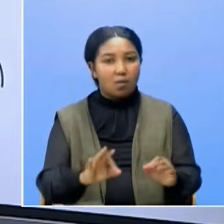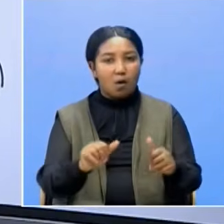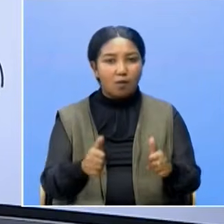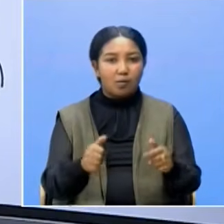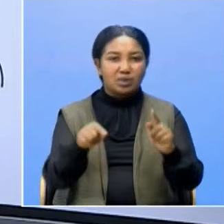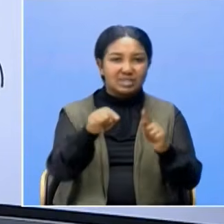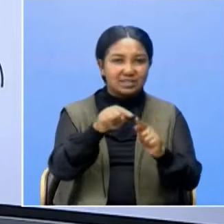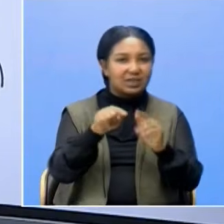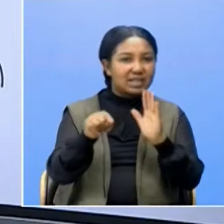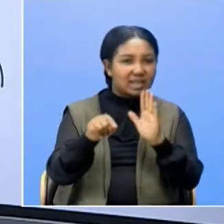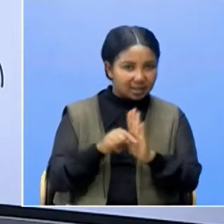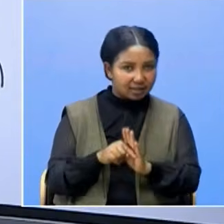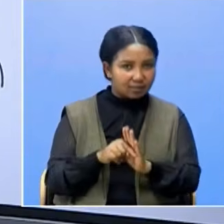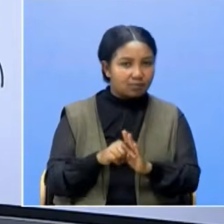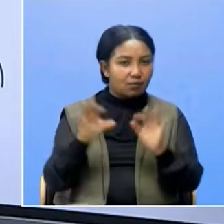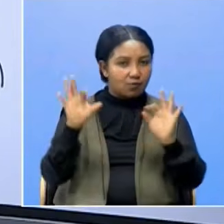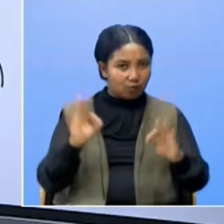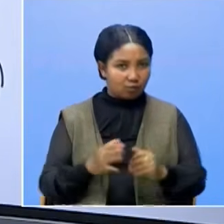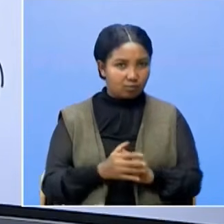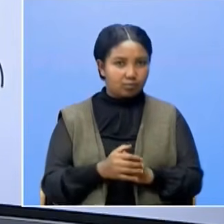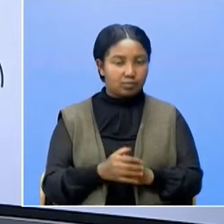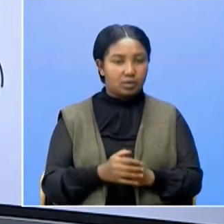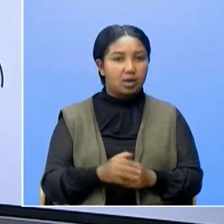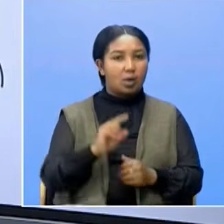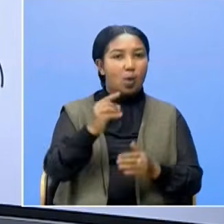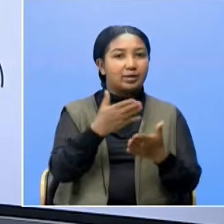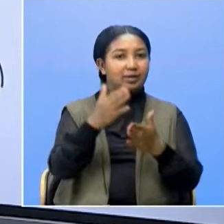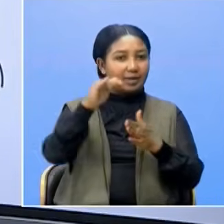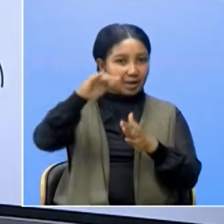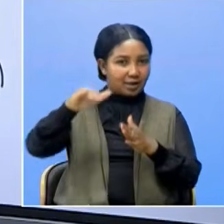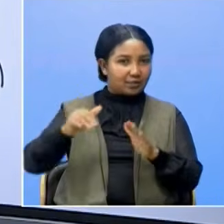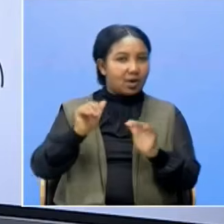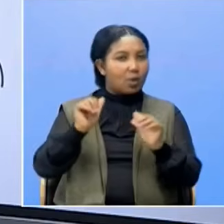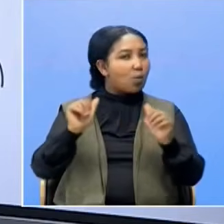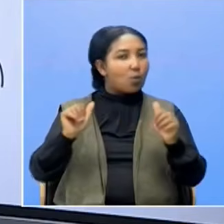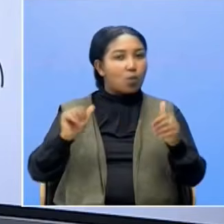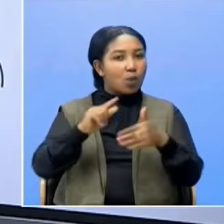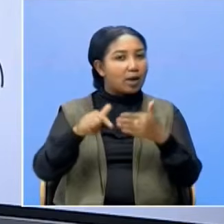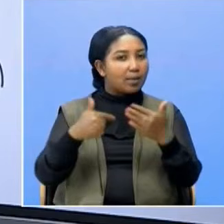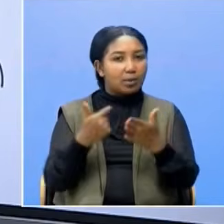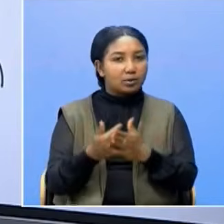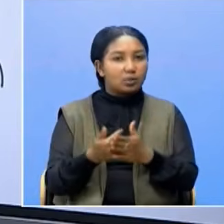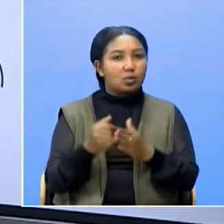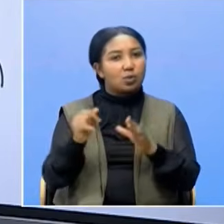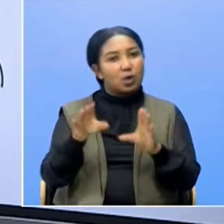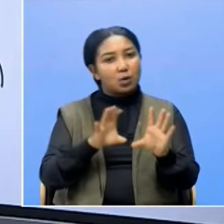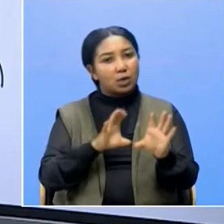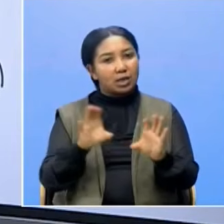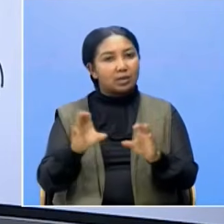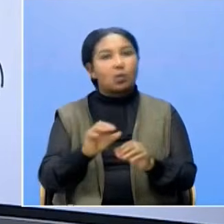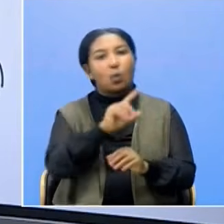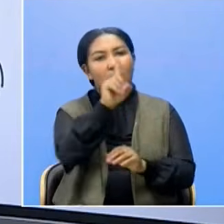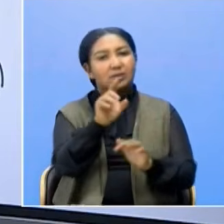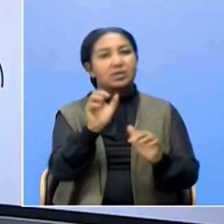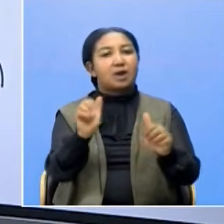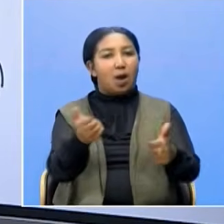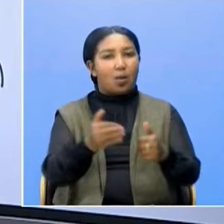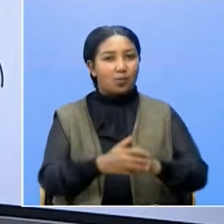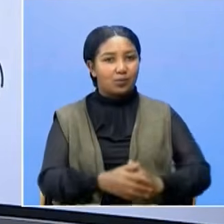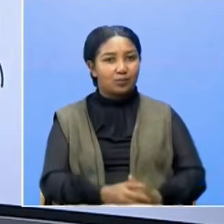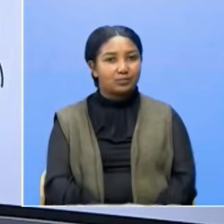and negative form. One thing left. How about how we make the question?